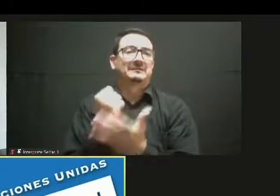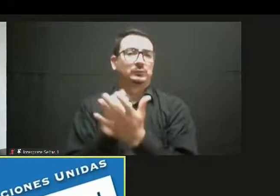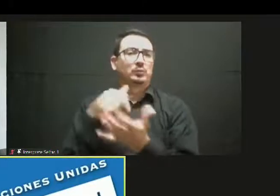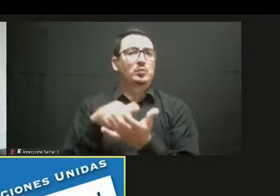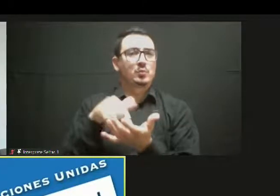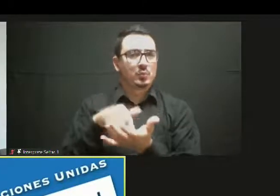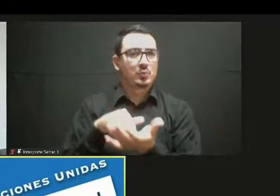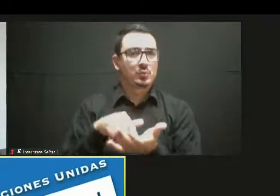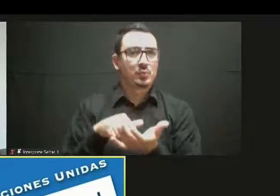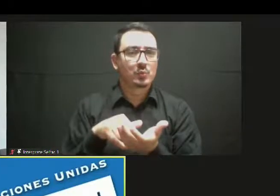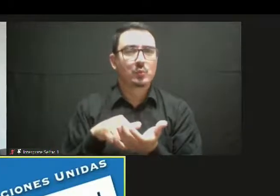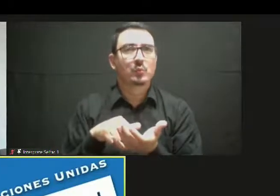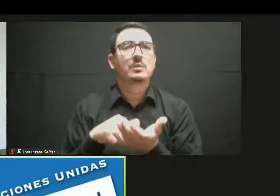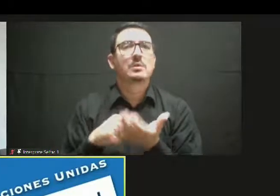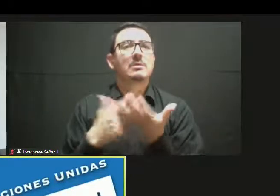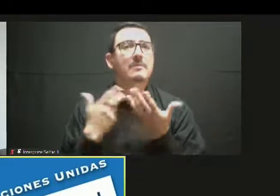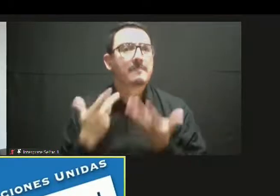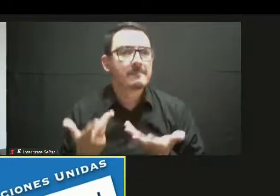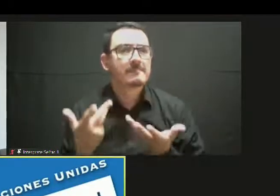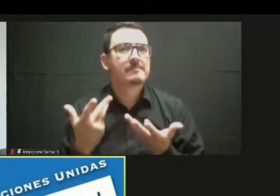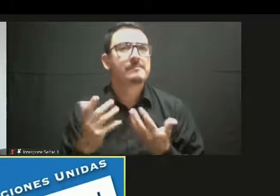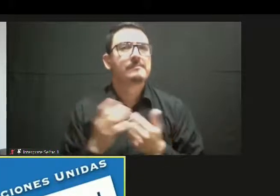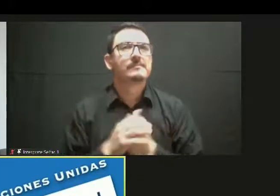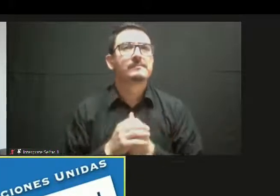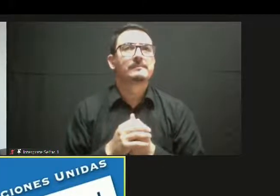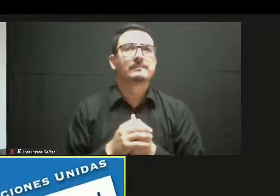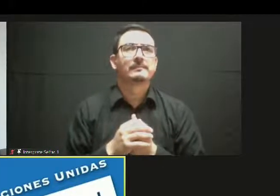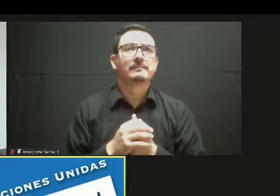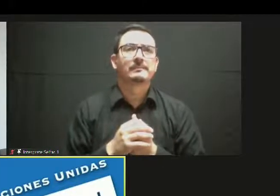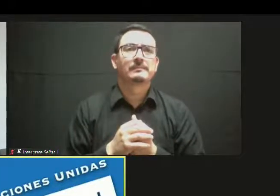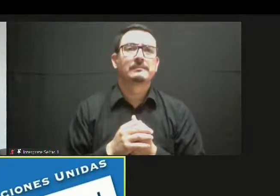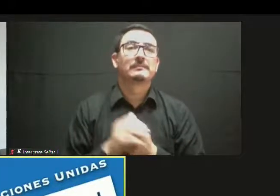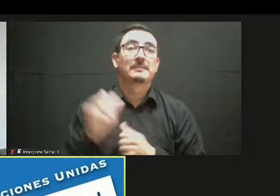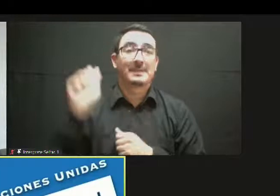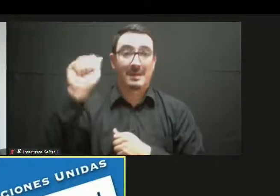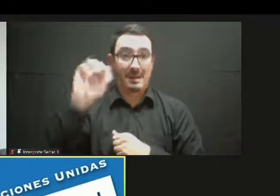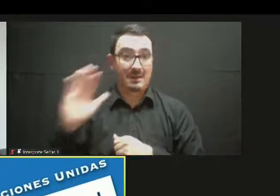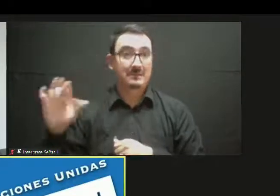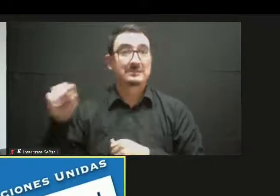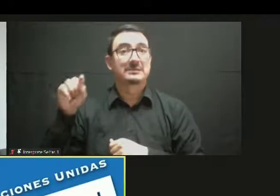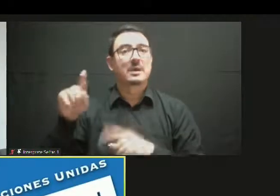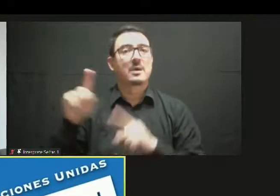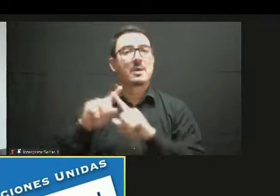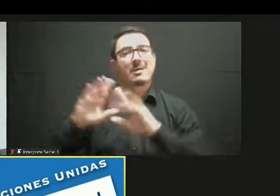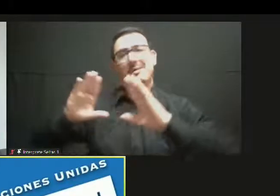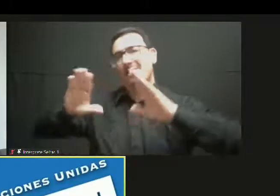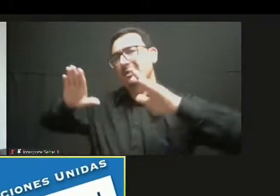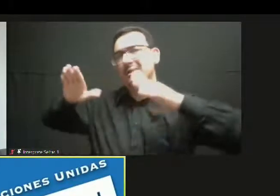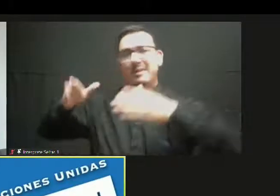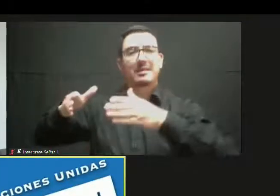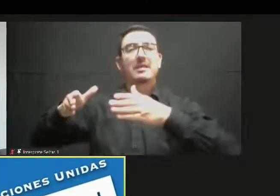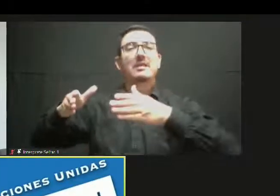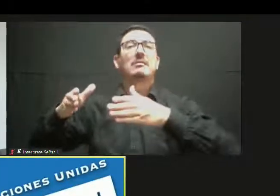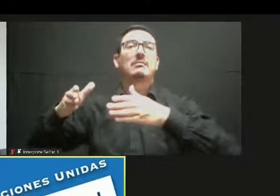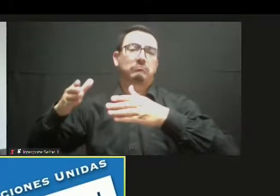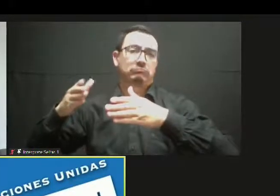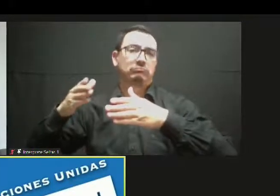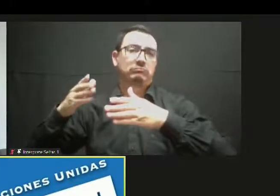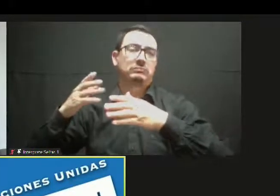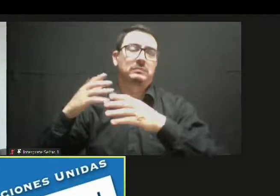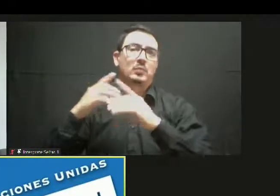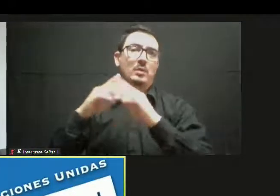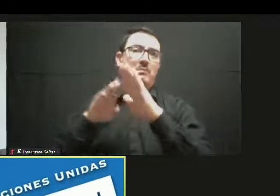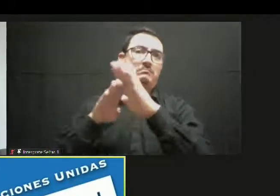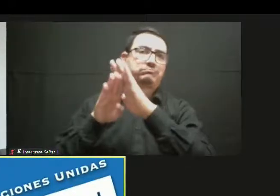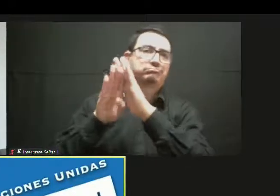the participation of developing countries, and in particular, developing countries from Africa and Latin America